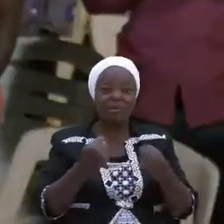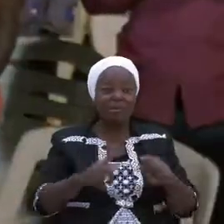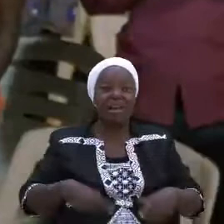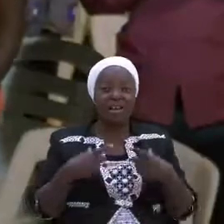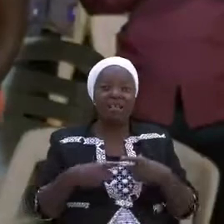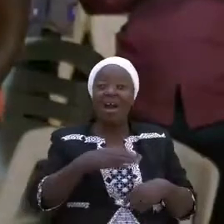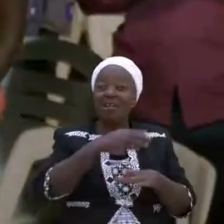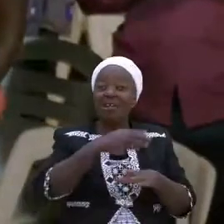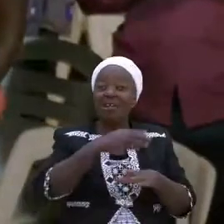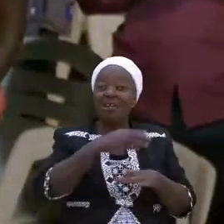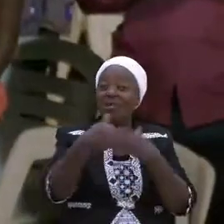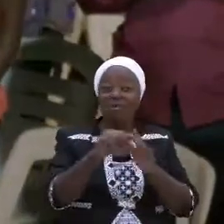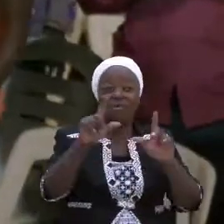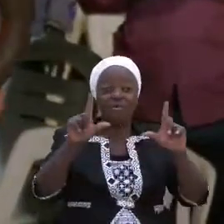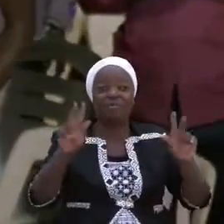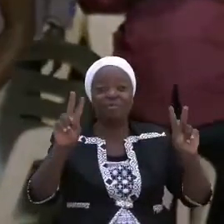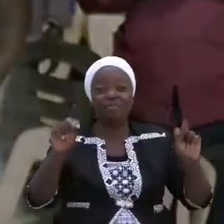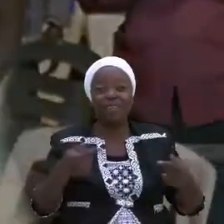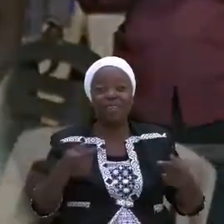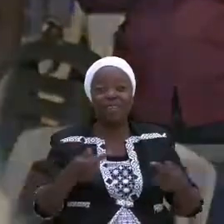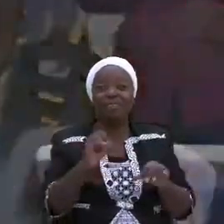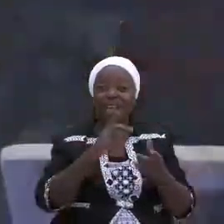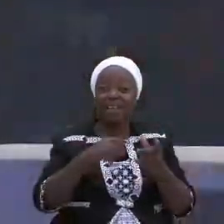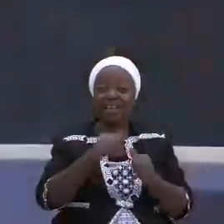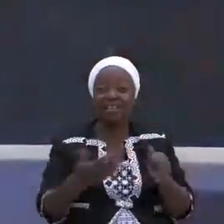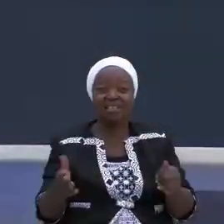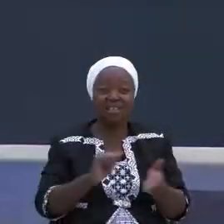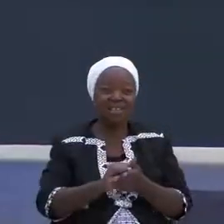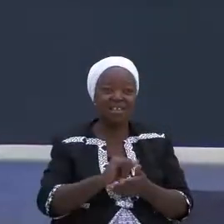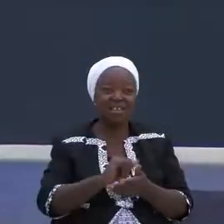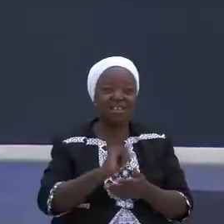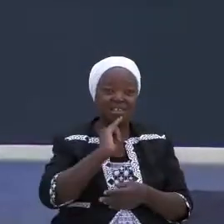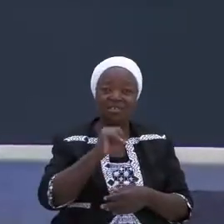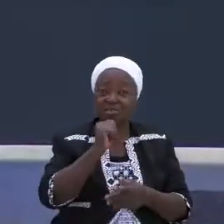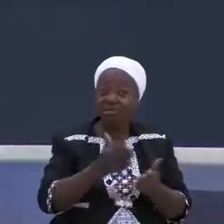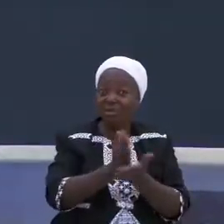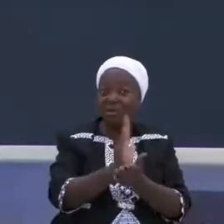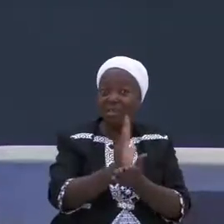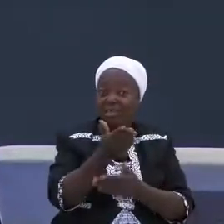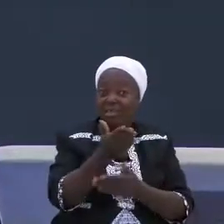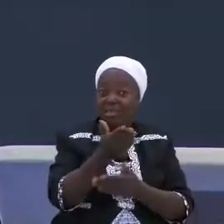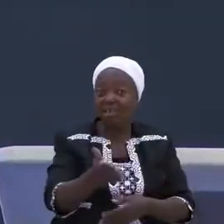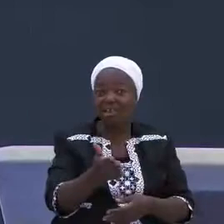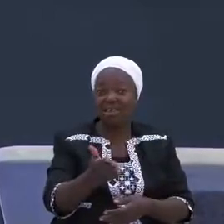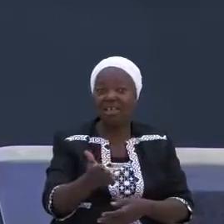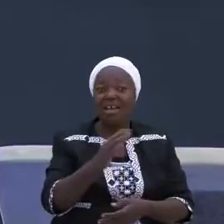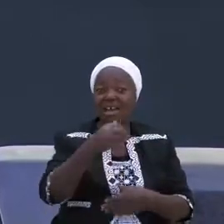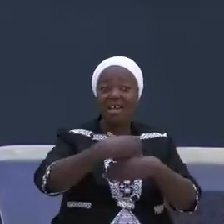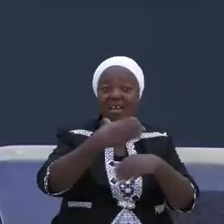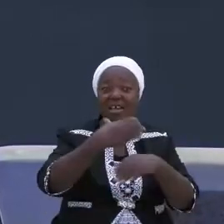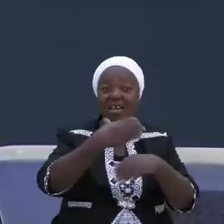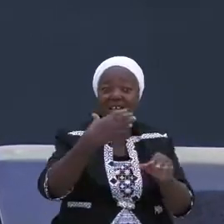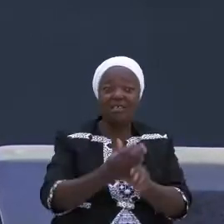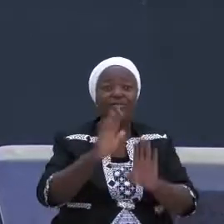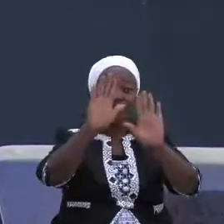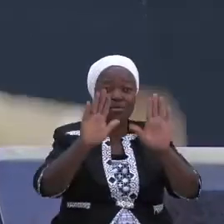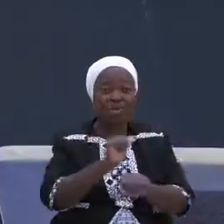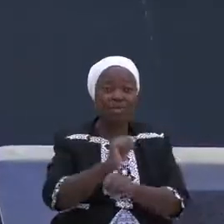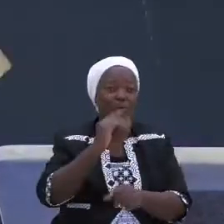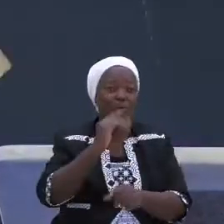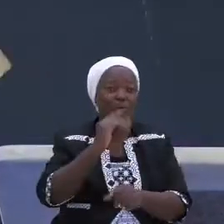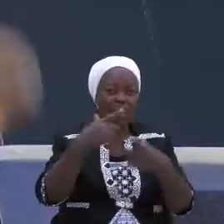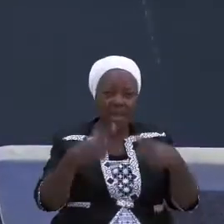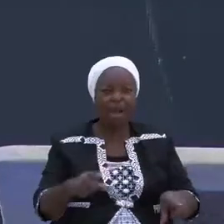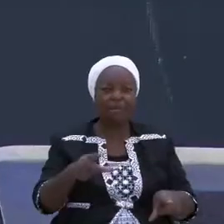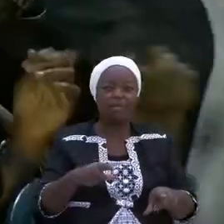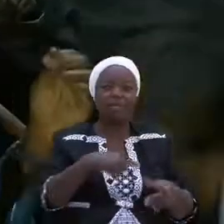your lungs anything that is you know not all right there a creative miracle will take place